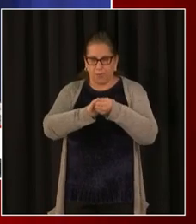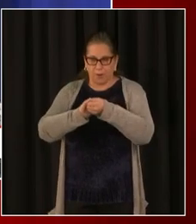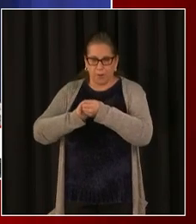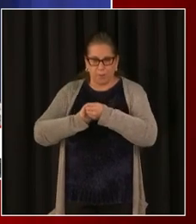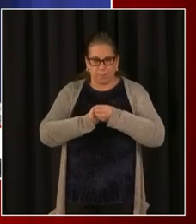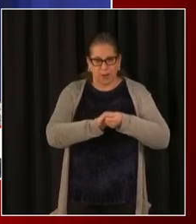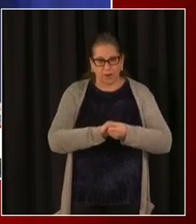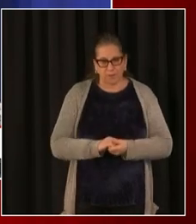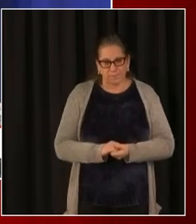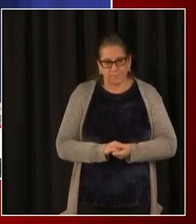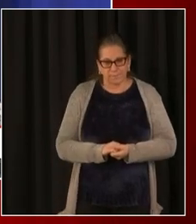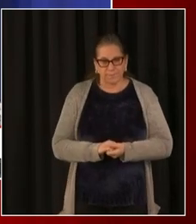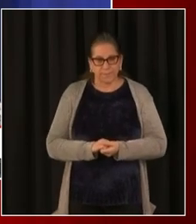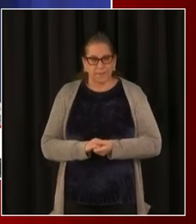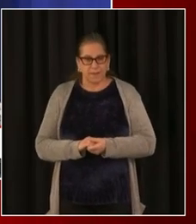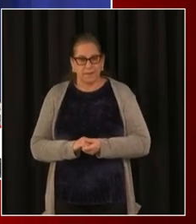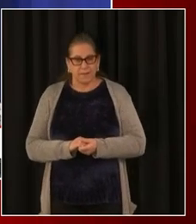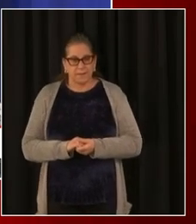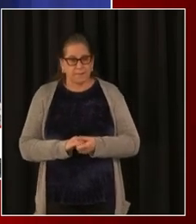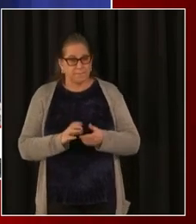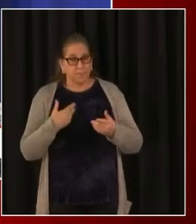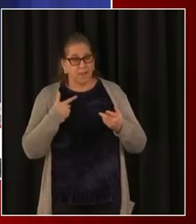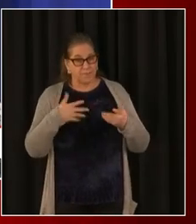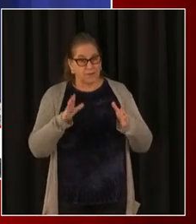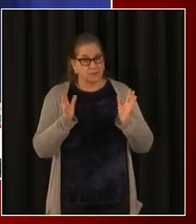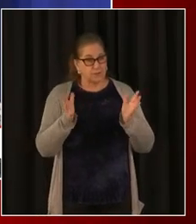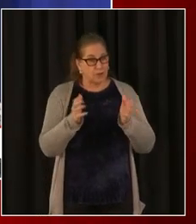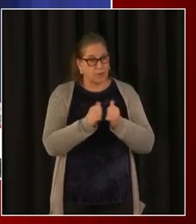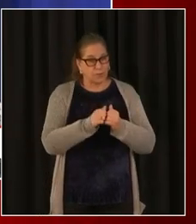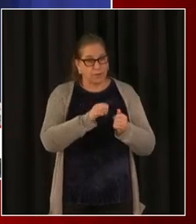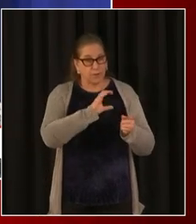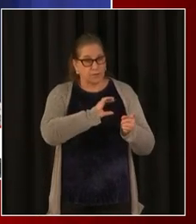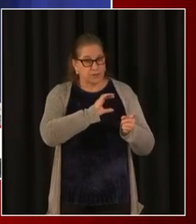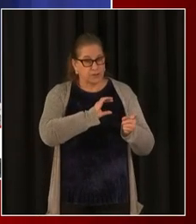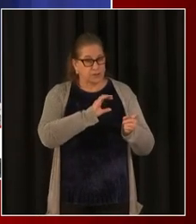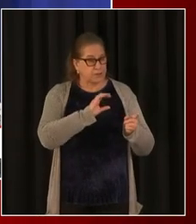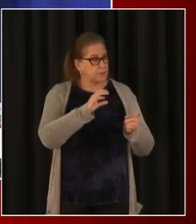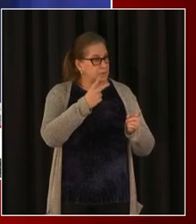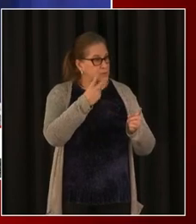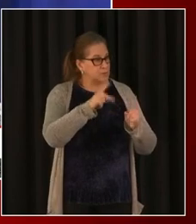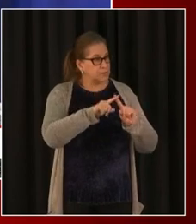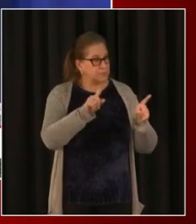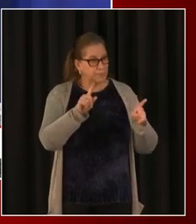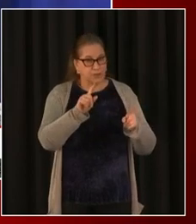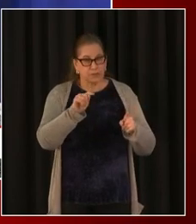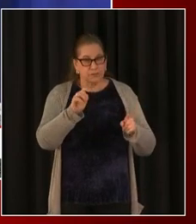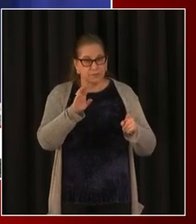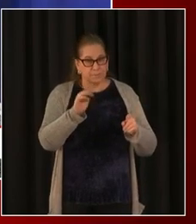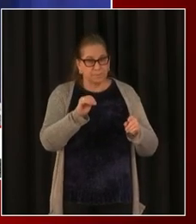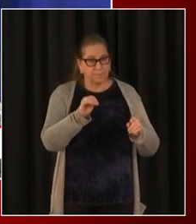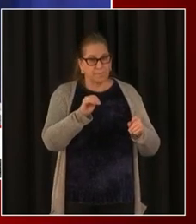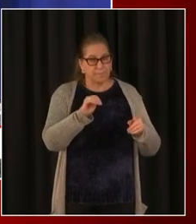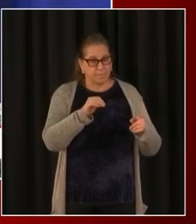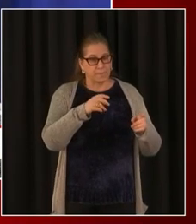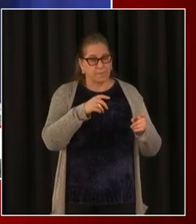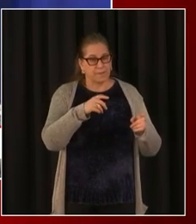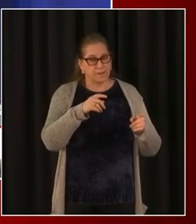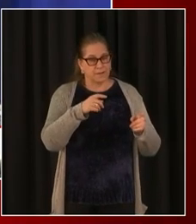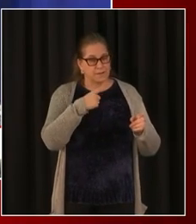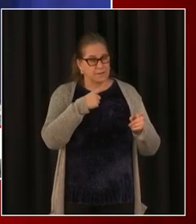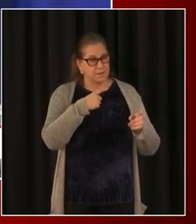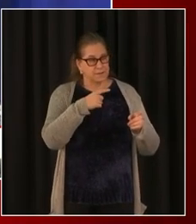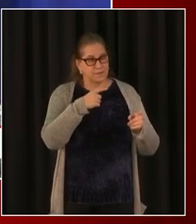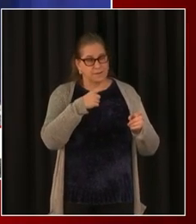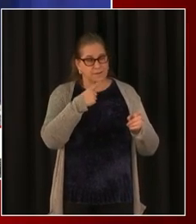have done 2 tours in Iraq and said that this was scarier to them than